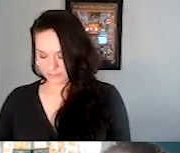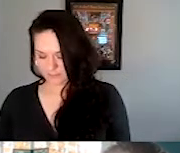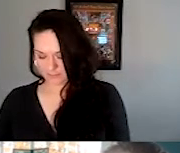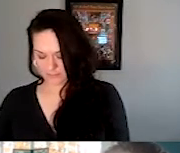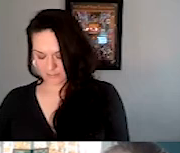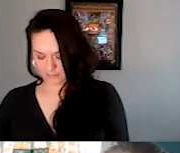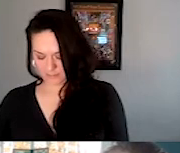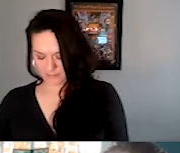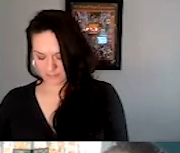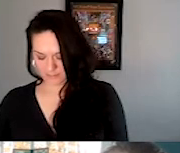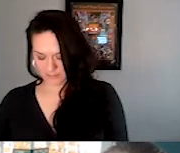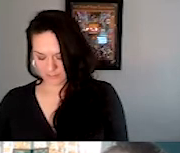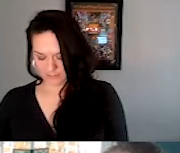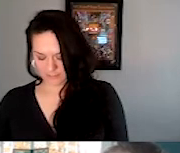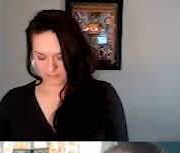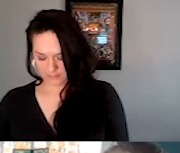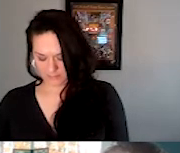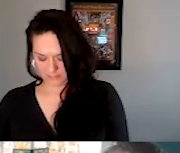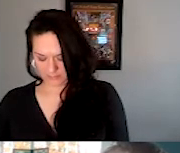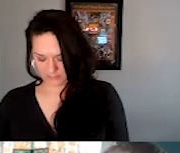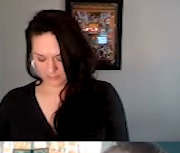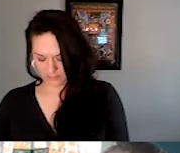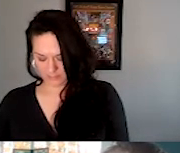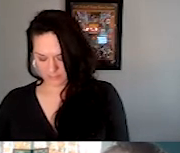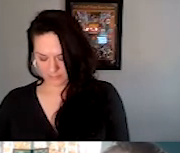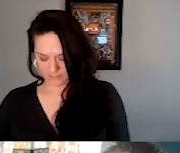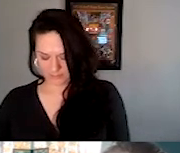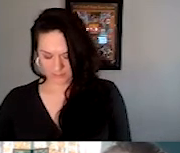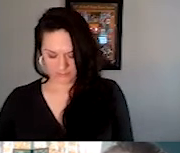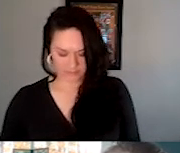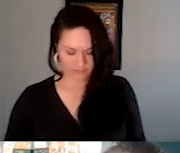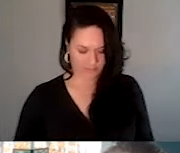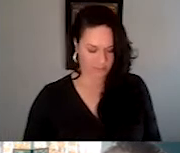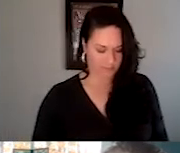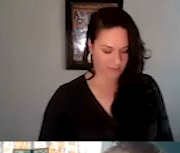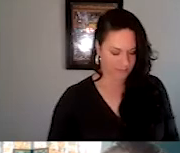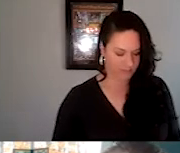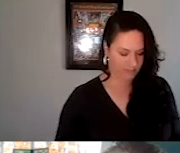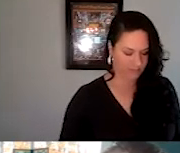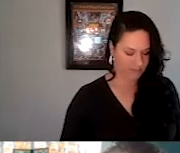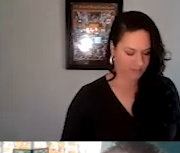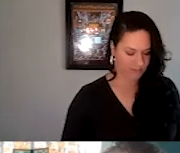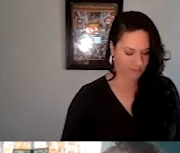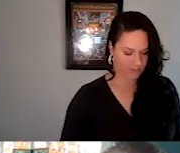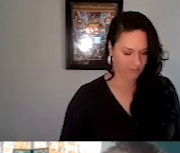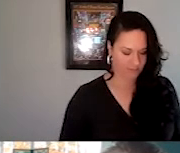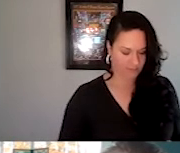is on the internet, and I'll get to that in a minute. These products do produce